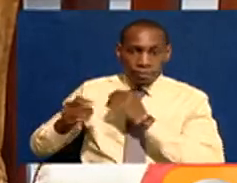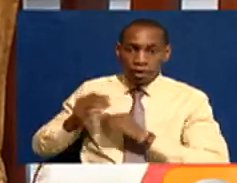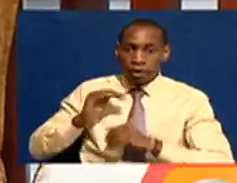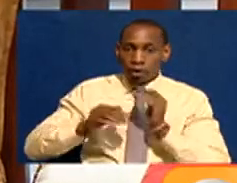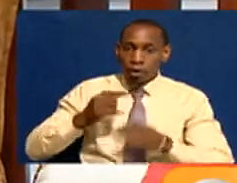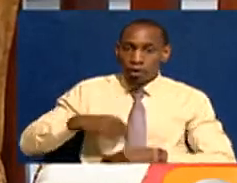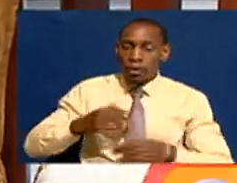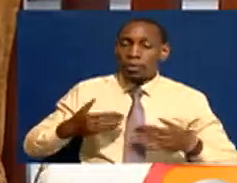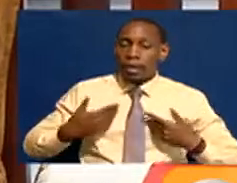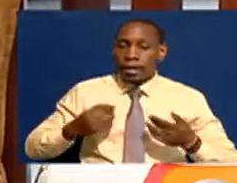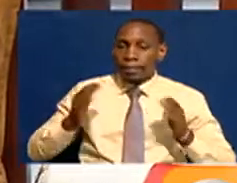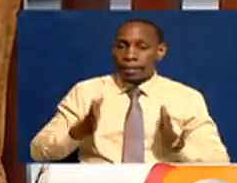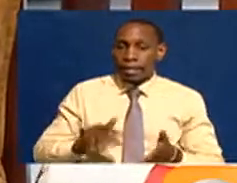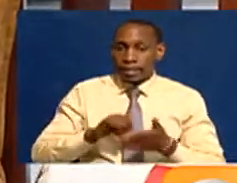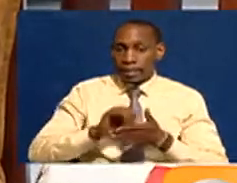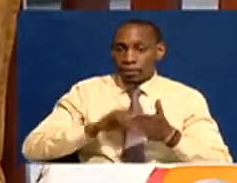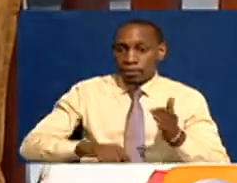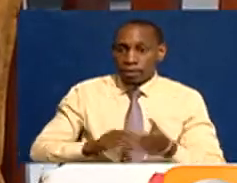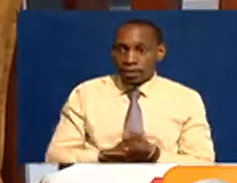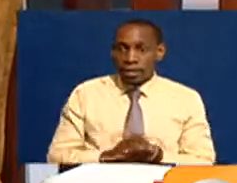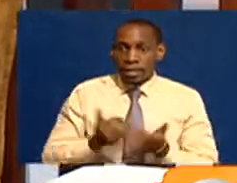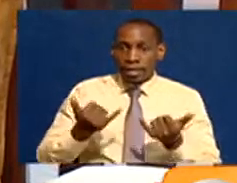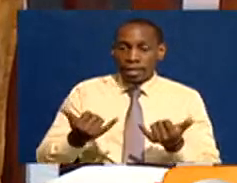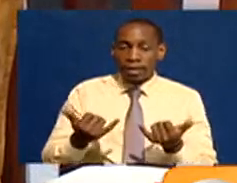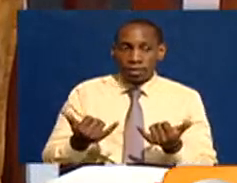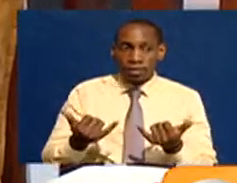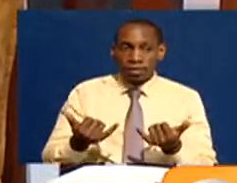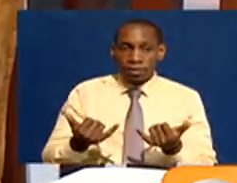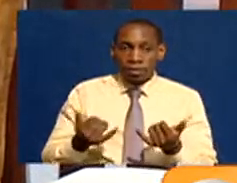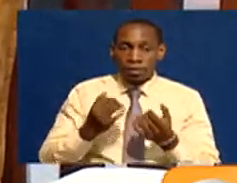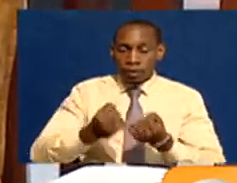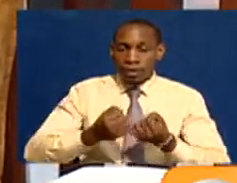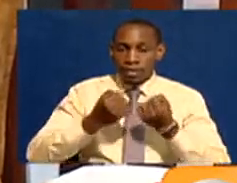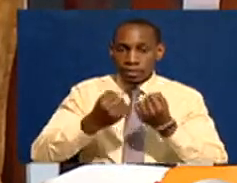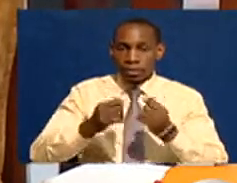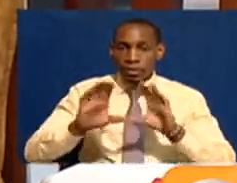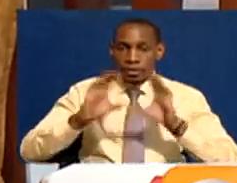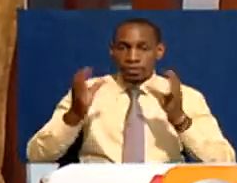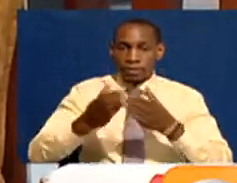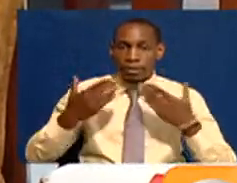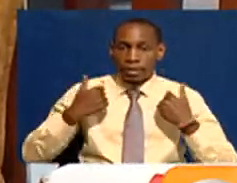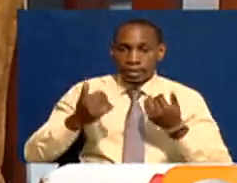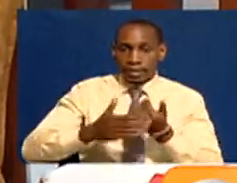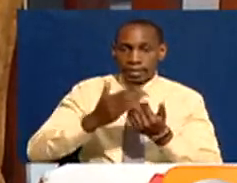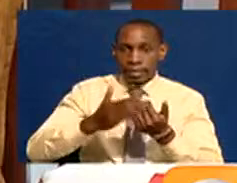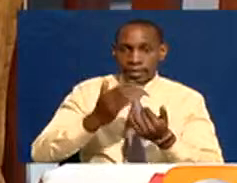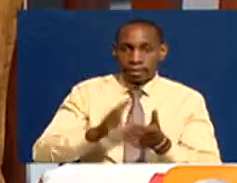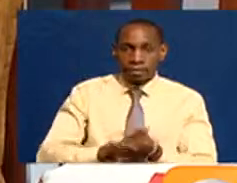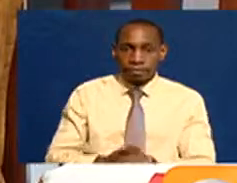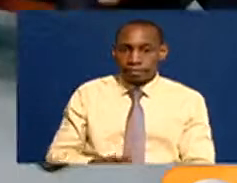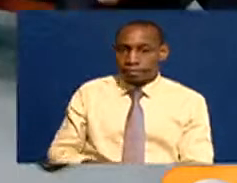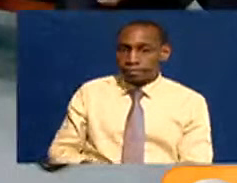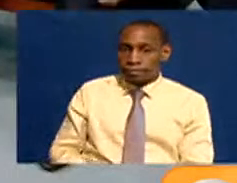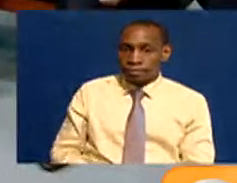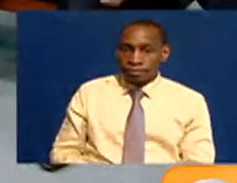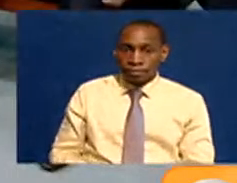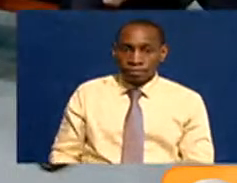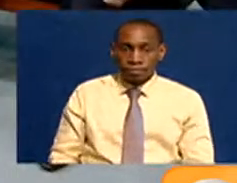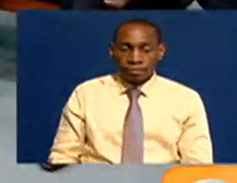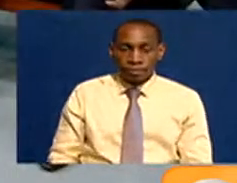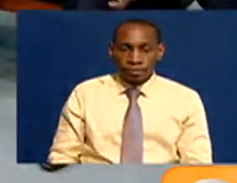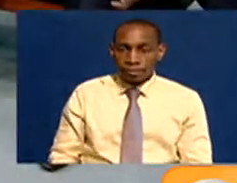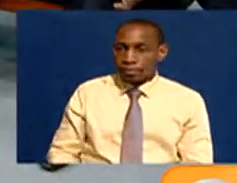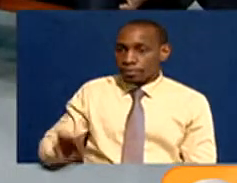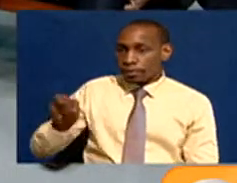as Kenyans that now we have a robust, a resilient universal health coverage. Thank you. Oh, well said, well said. Moses